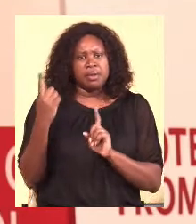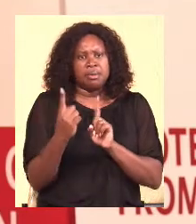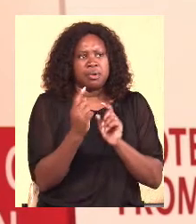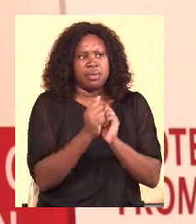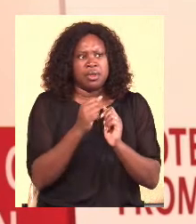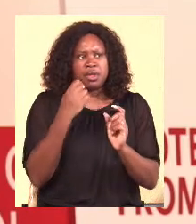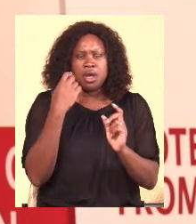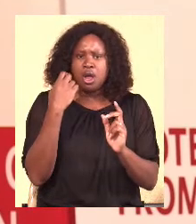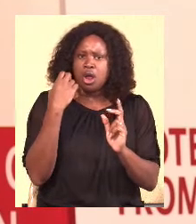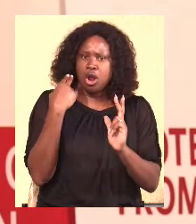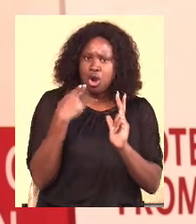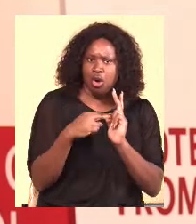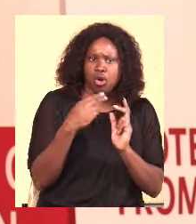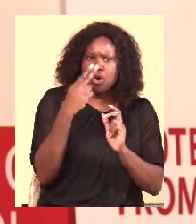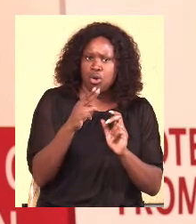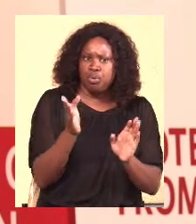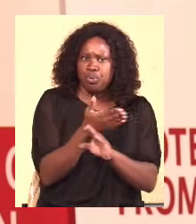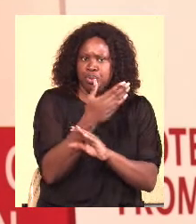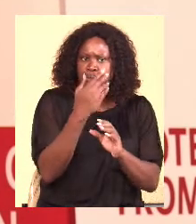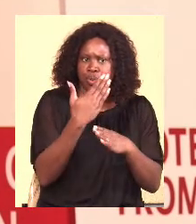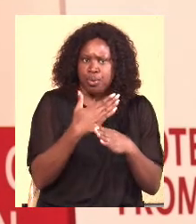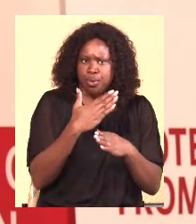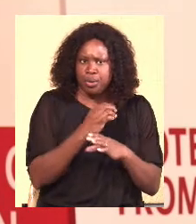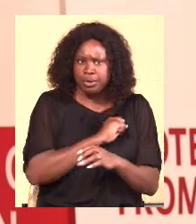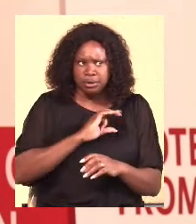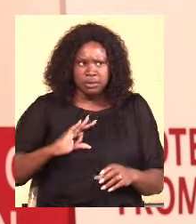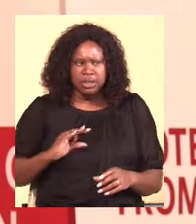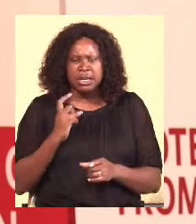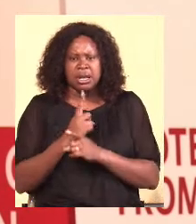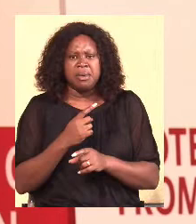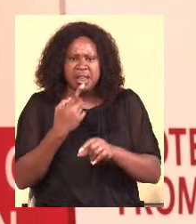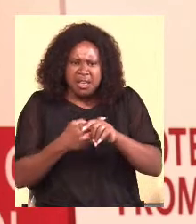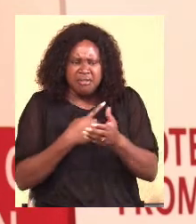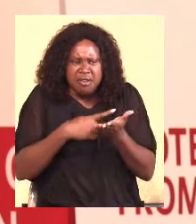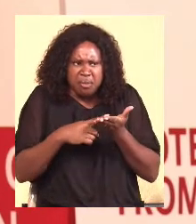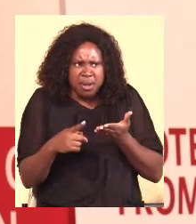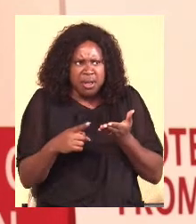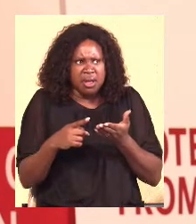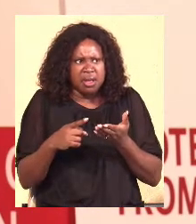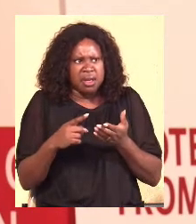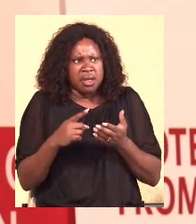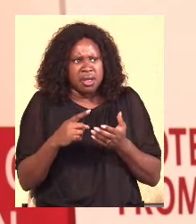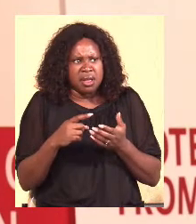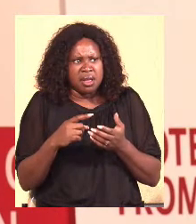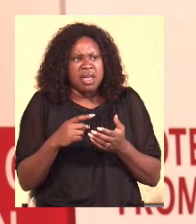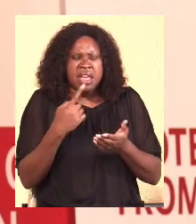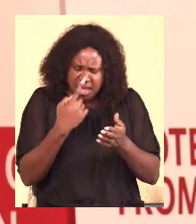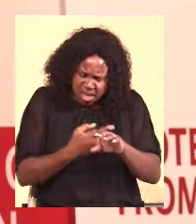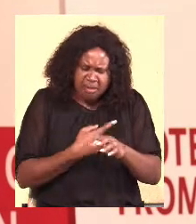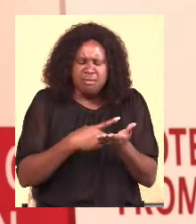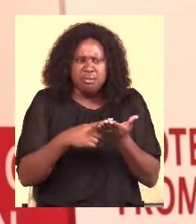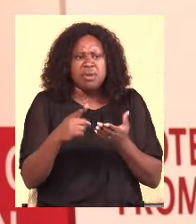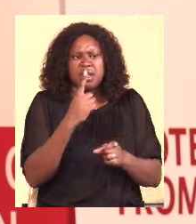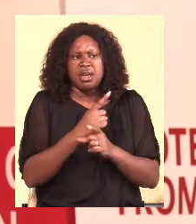not to lay off workers, and government is sitting almost every week not almost, government is sitting every week,